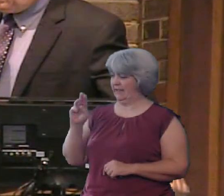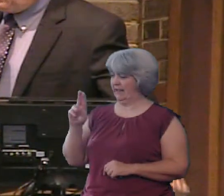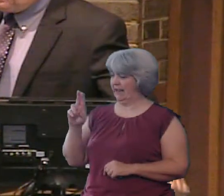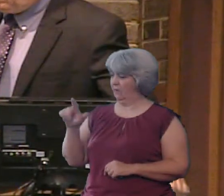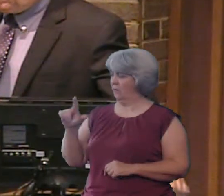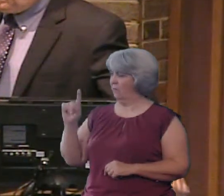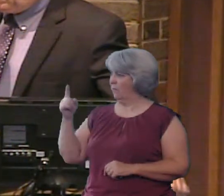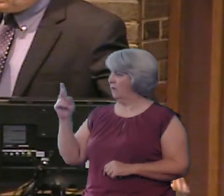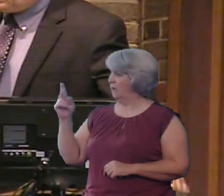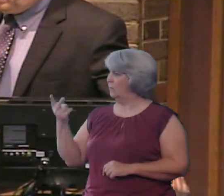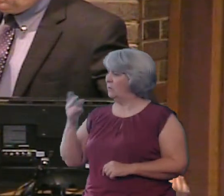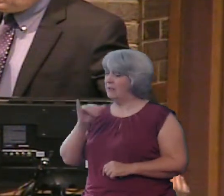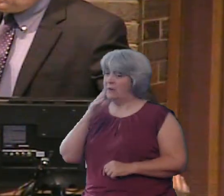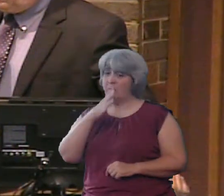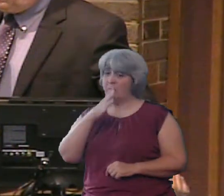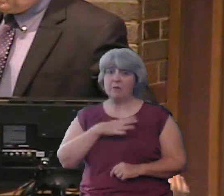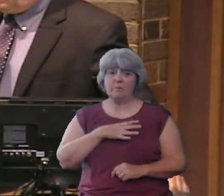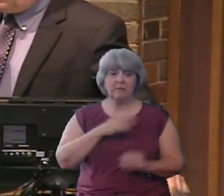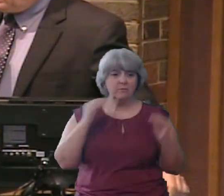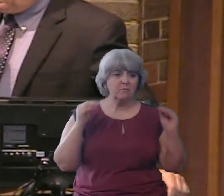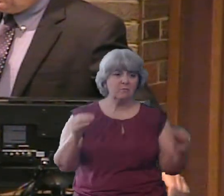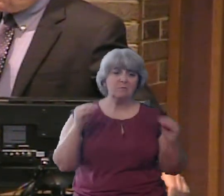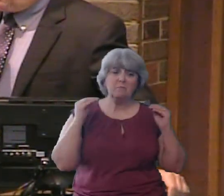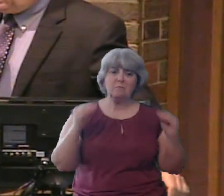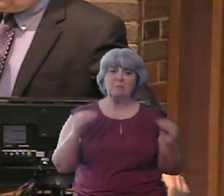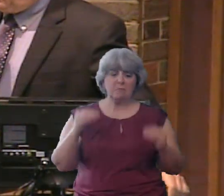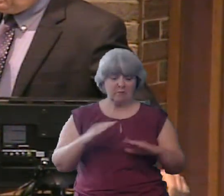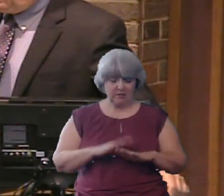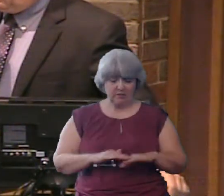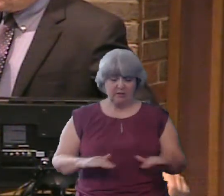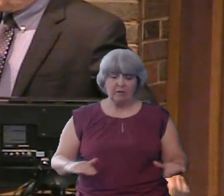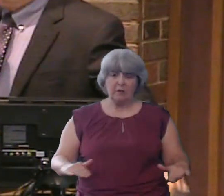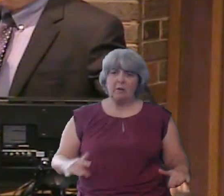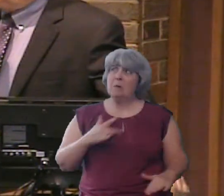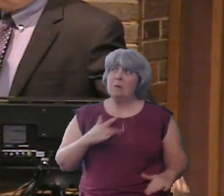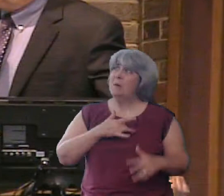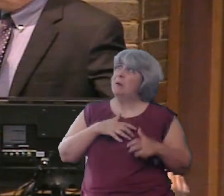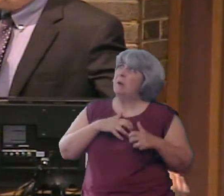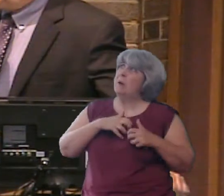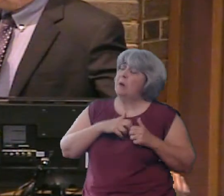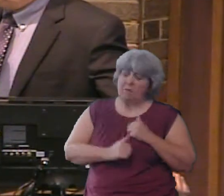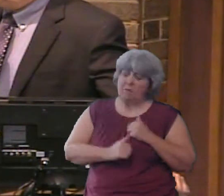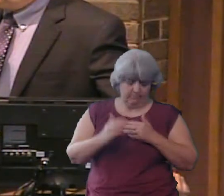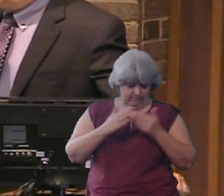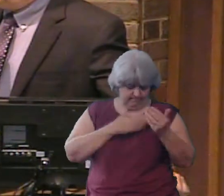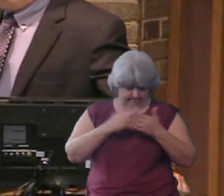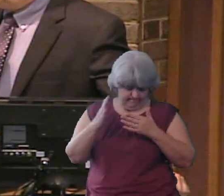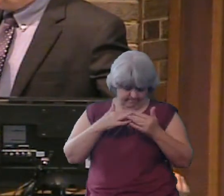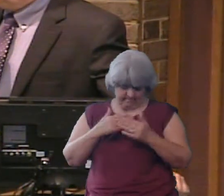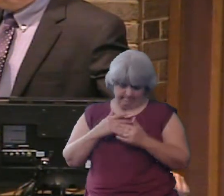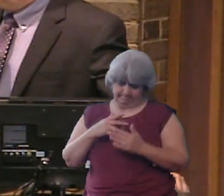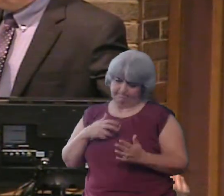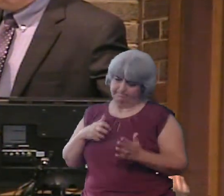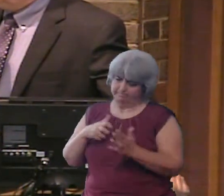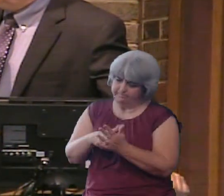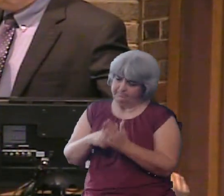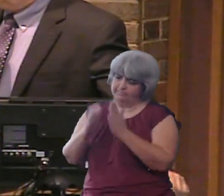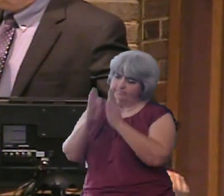whose heart was broken because she had no children, but whose faith in God was absolute, and who came before God and